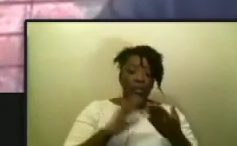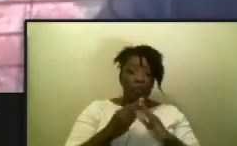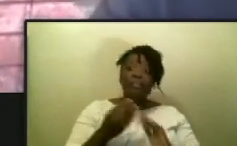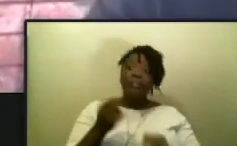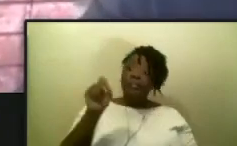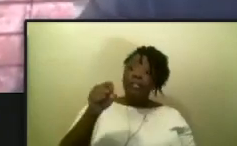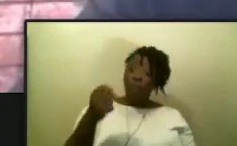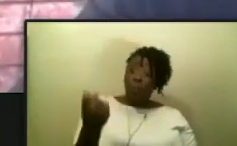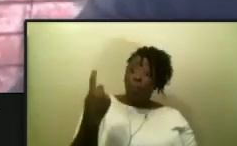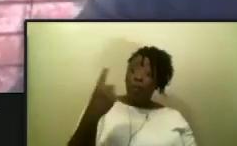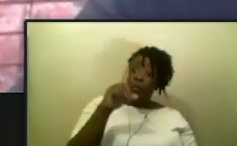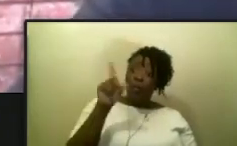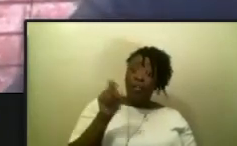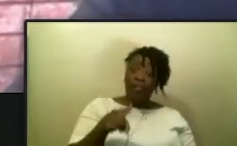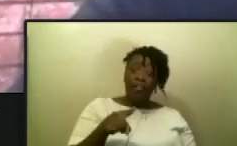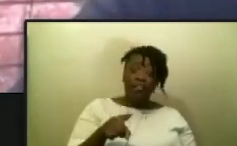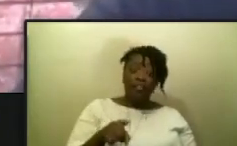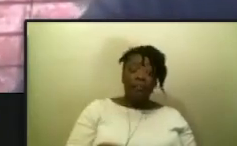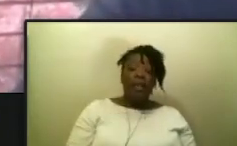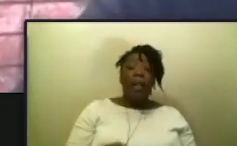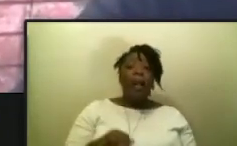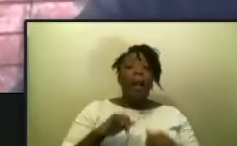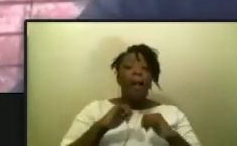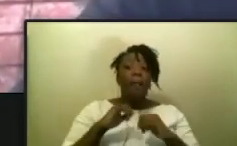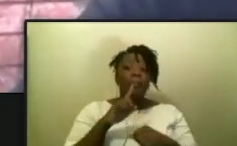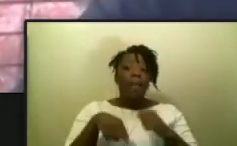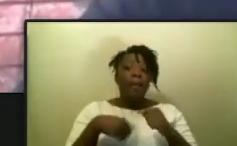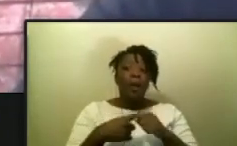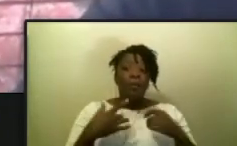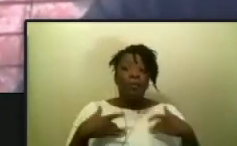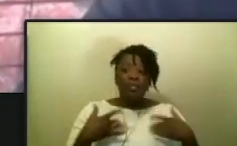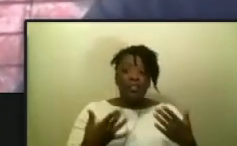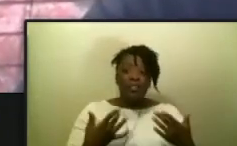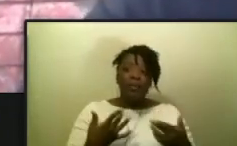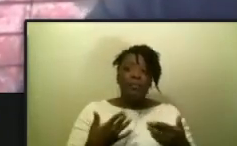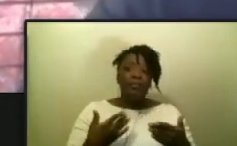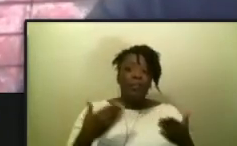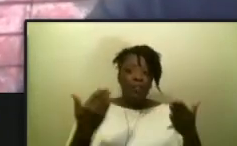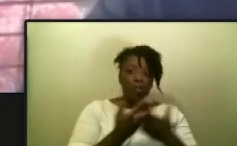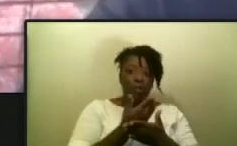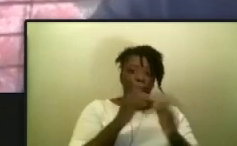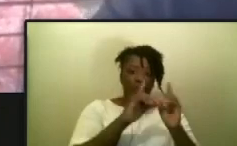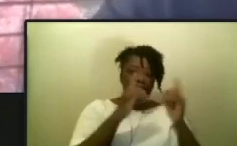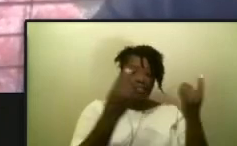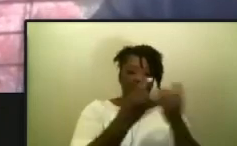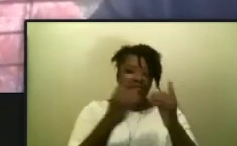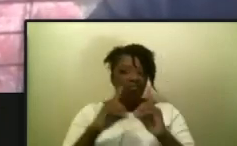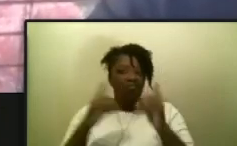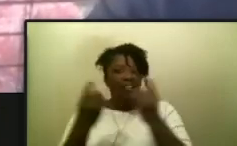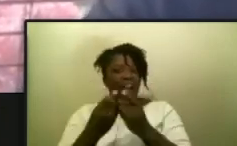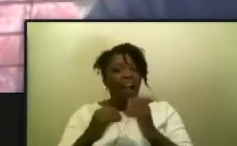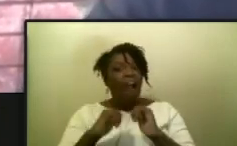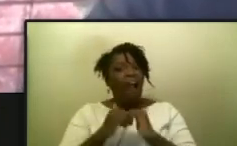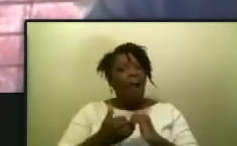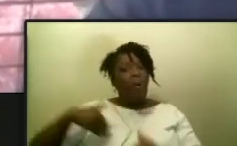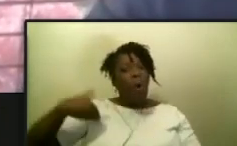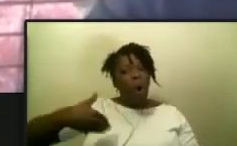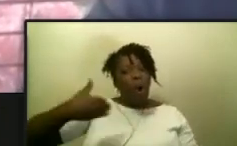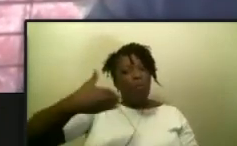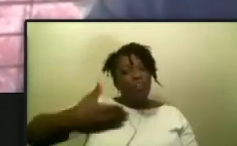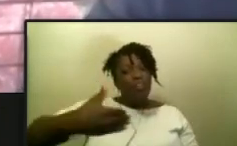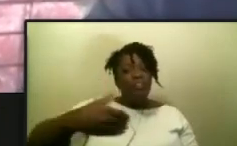Sadie, for about the redistricting commission. The question was, how often is the redistricting commission required to